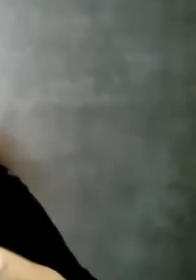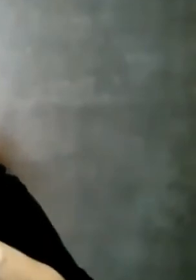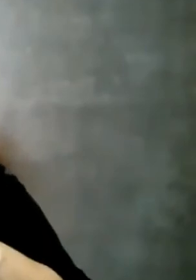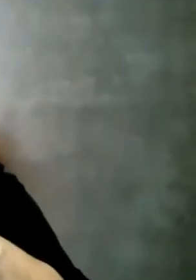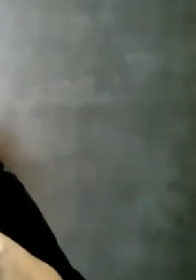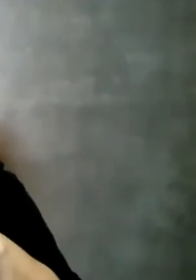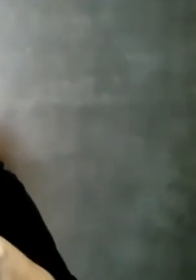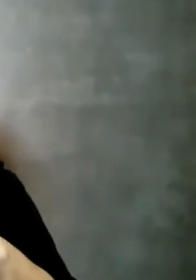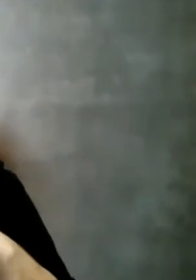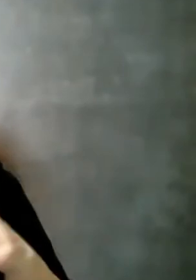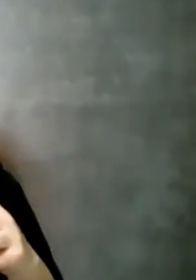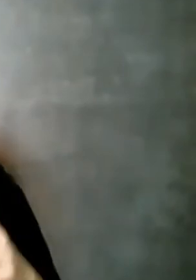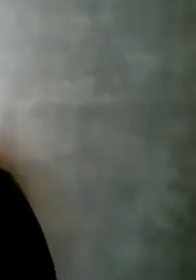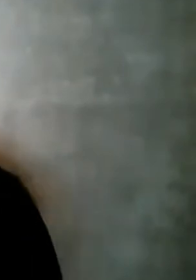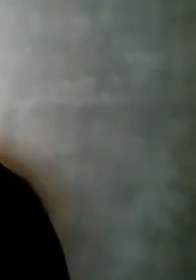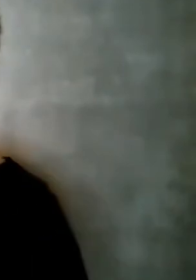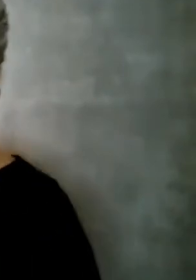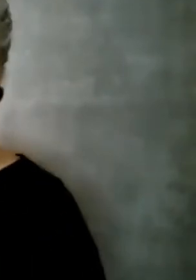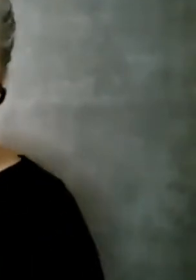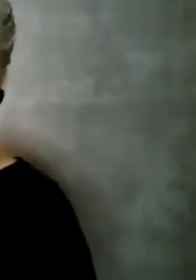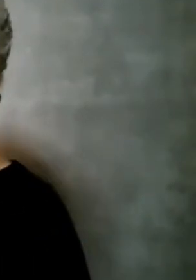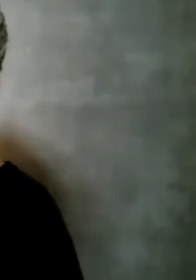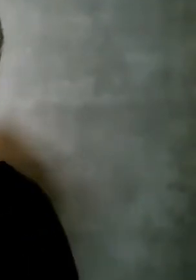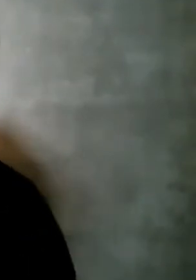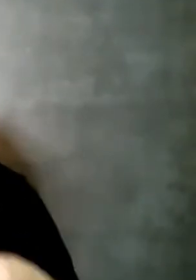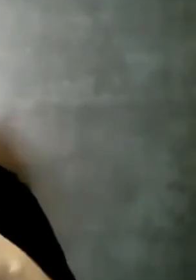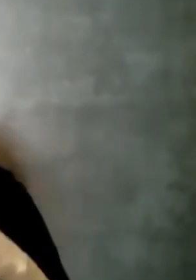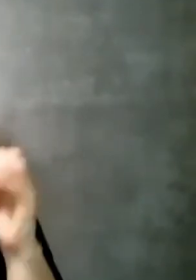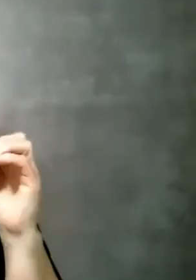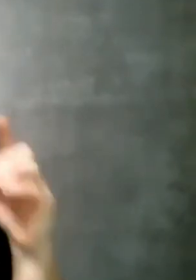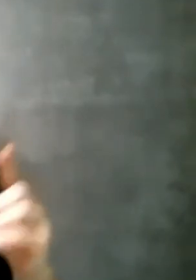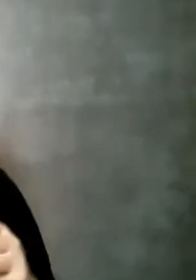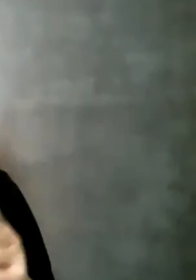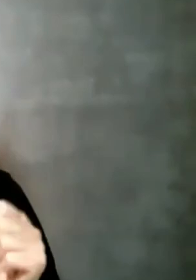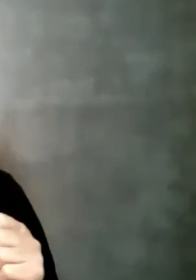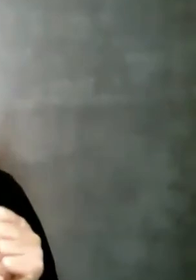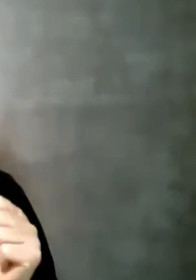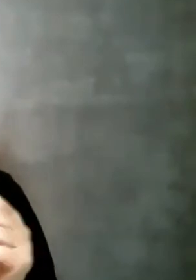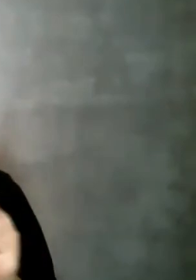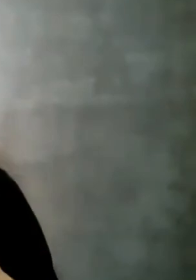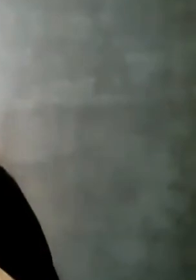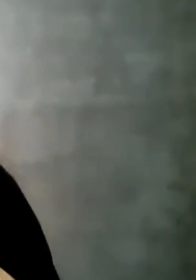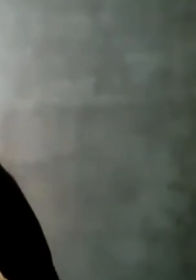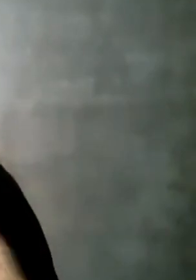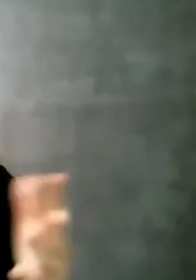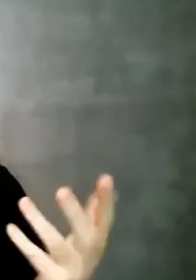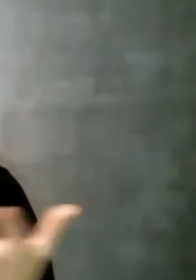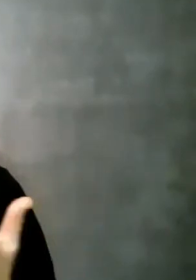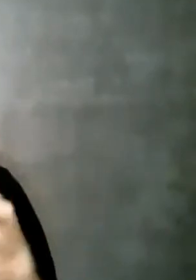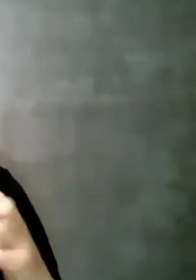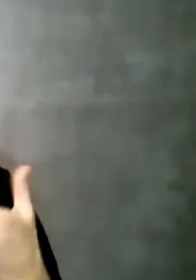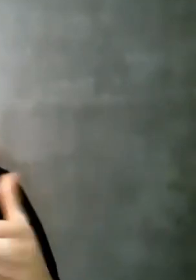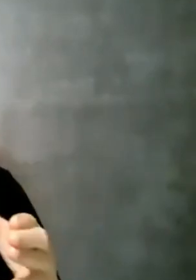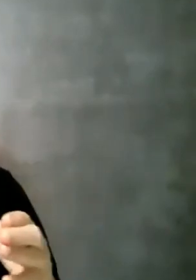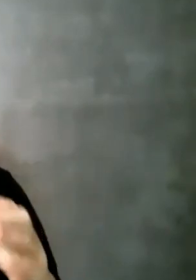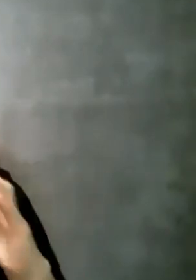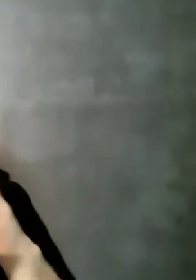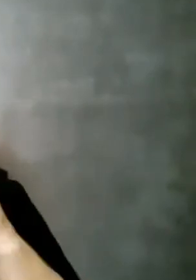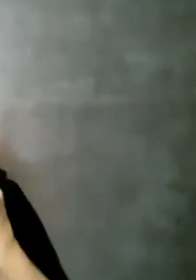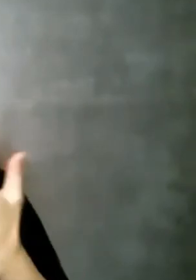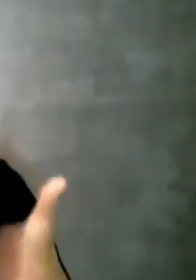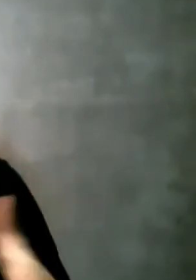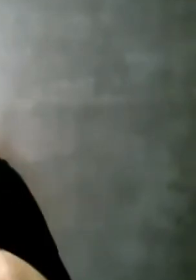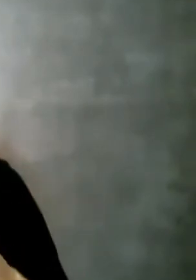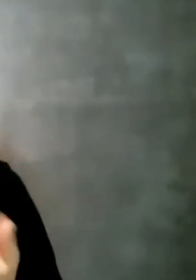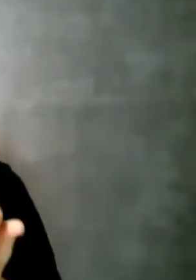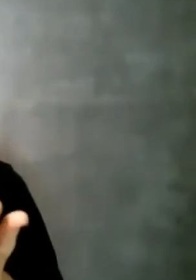in education. Now you can go further and you can match the classrooms within a school. We did that in the study that I referred